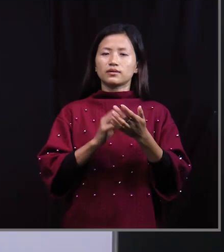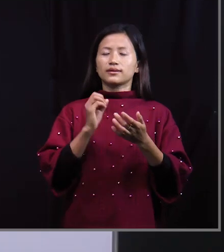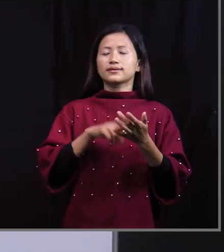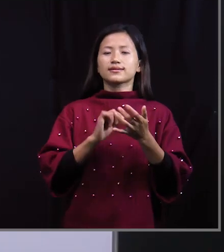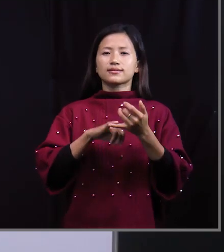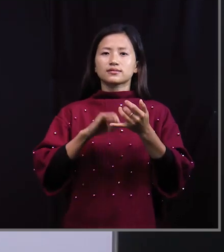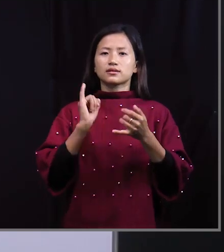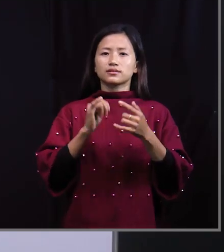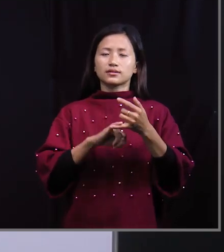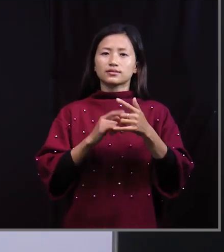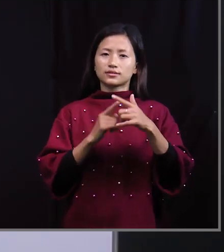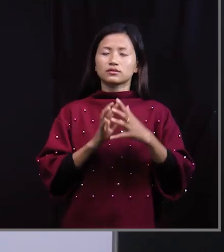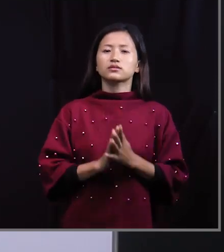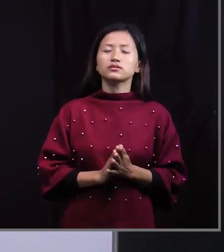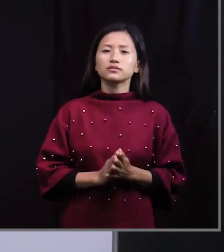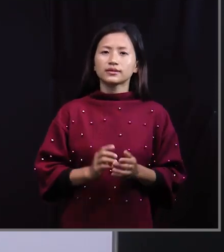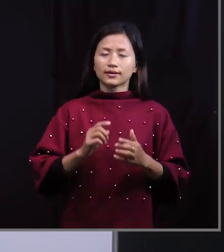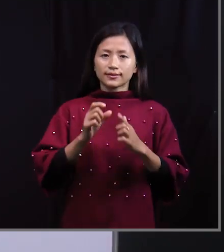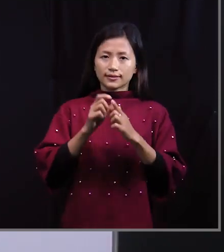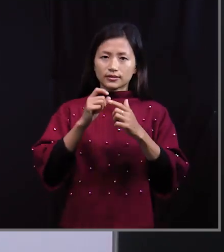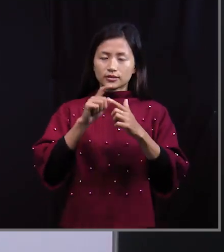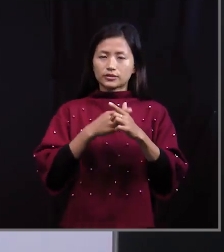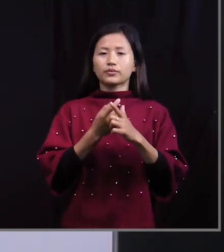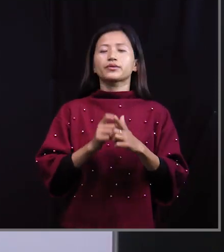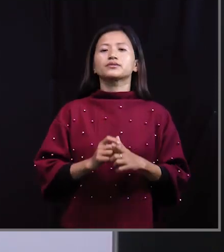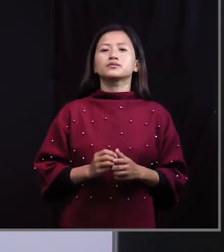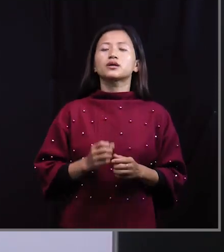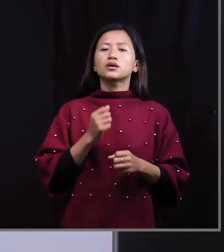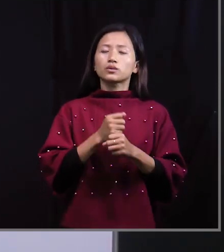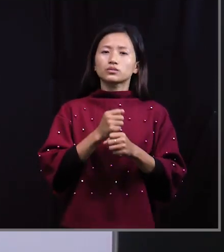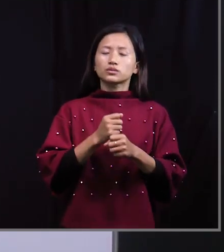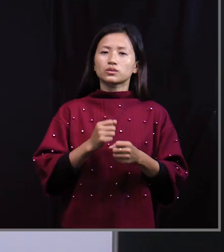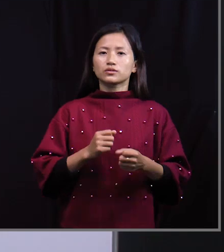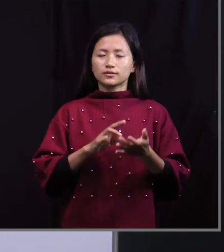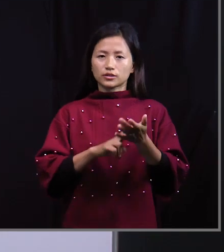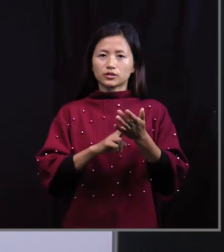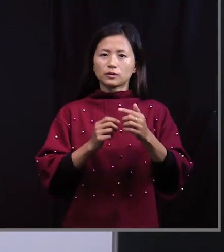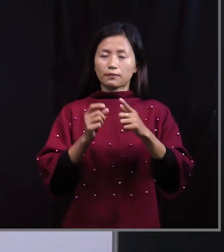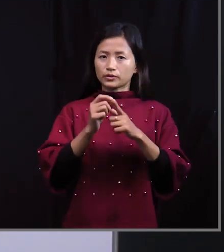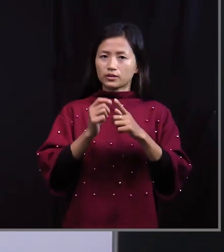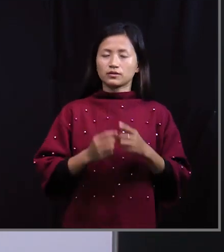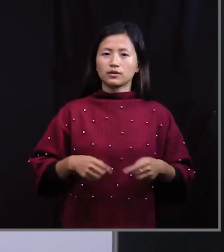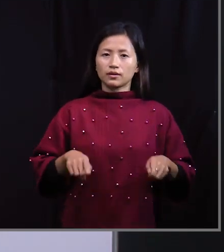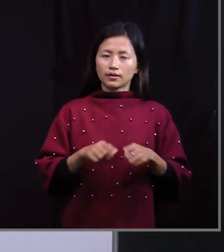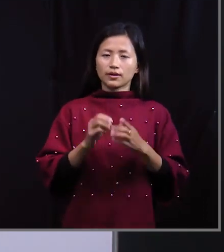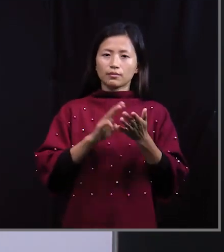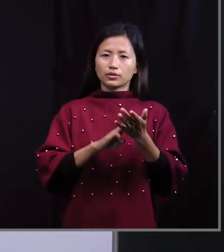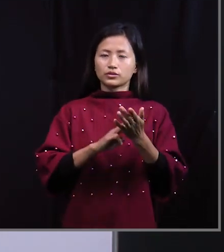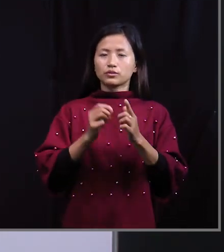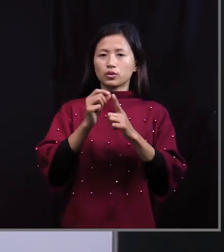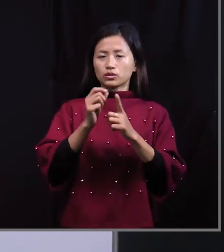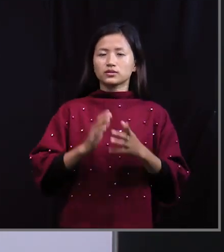economic growth, GDP, gross domestic product, gross national product, fiscal policy, monetary